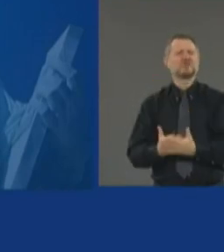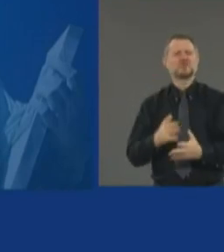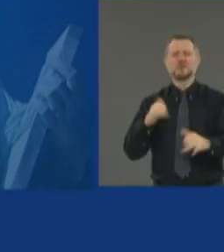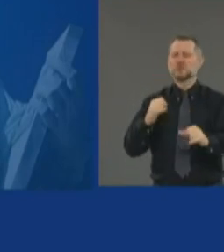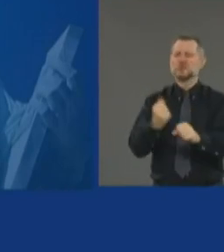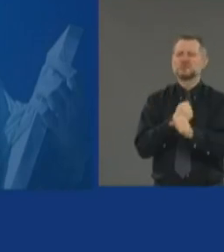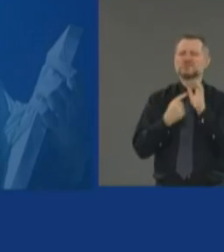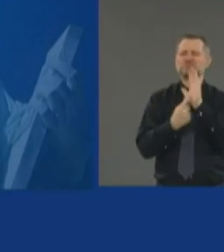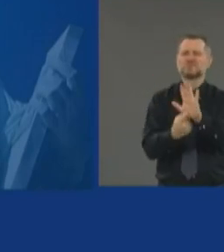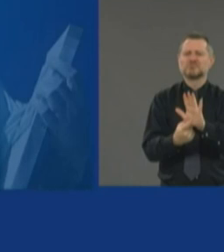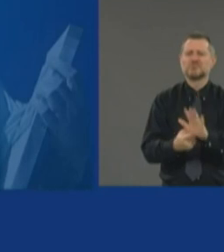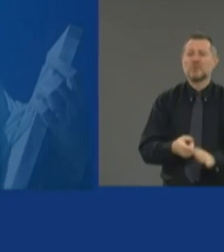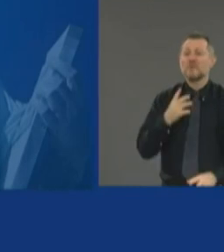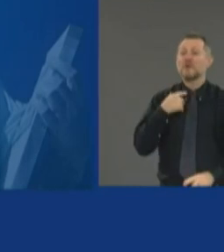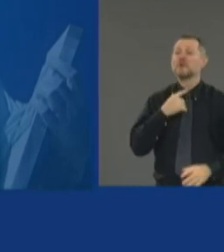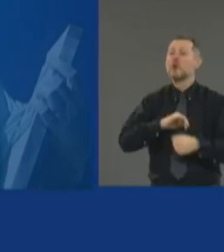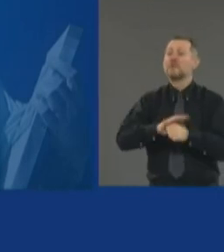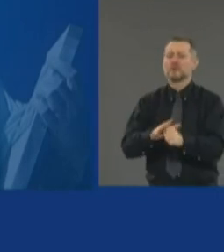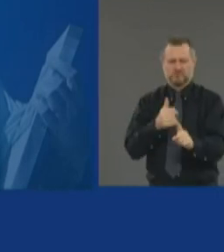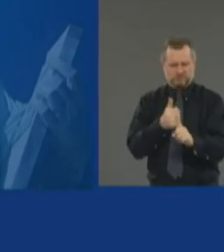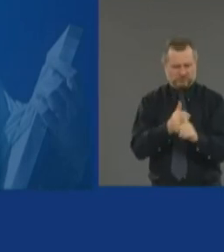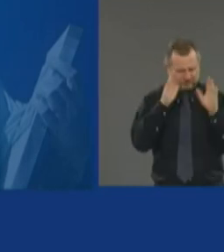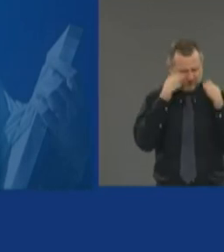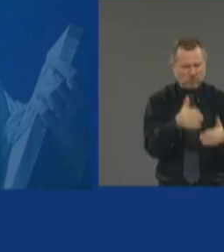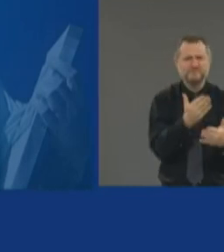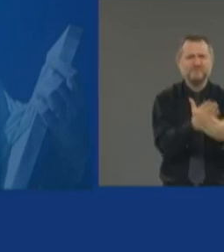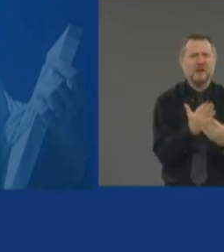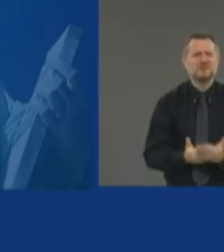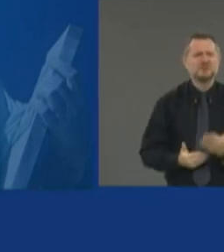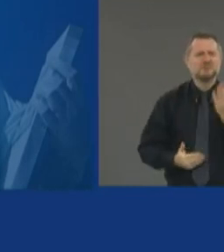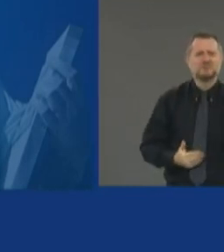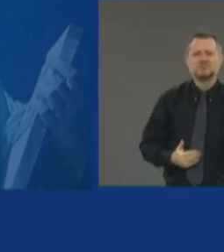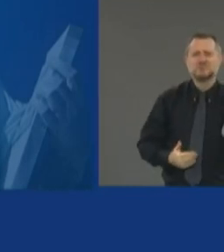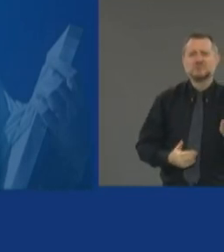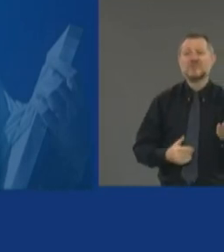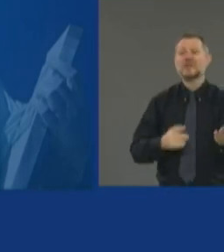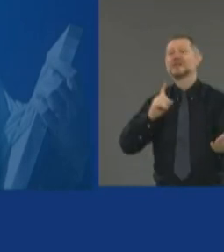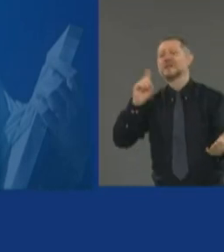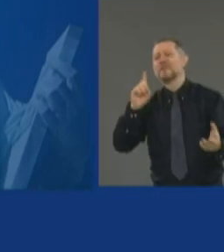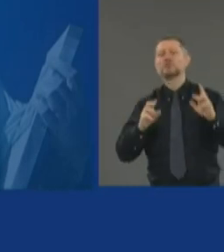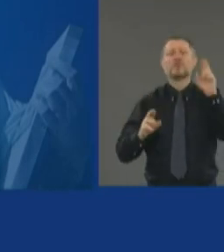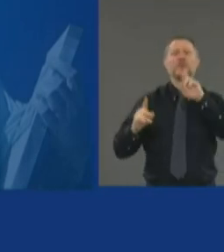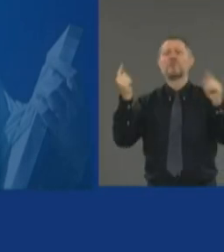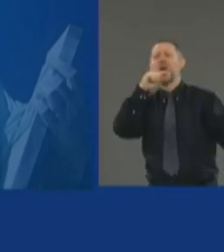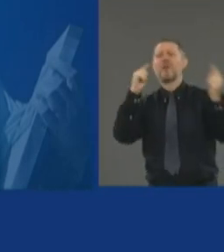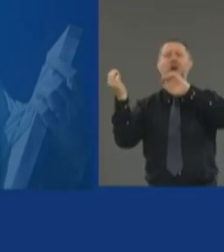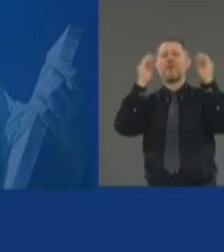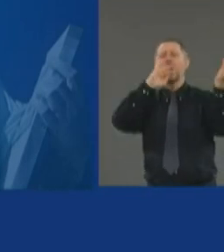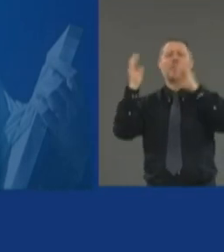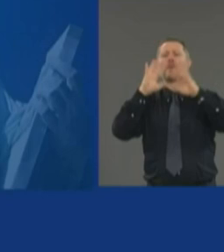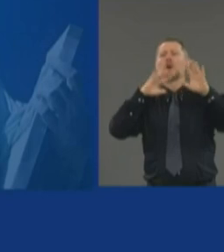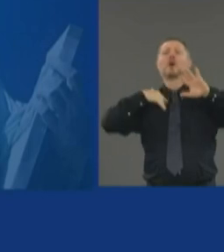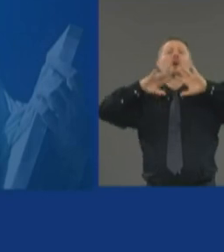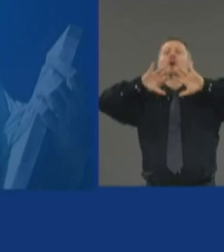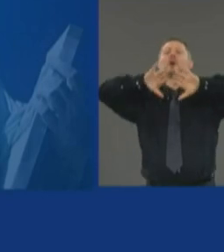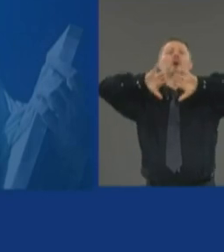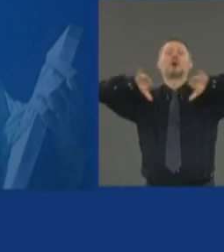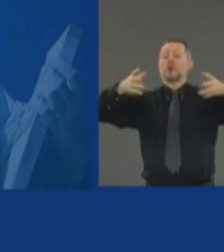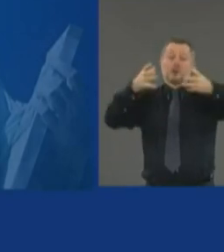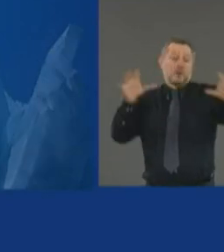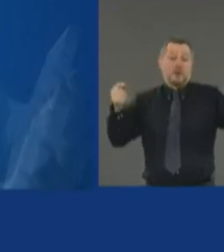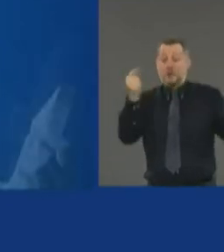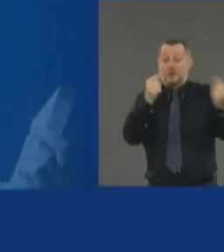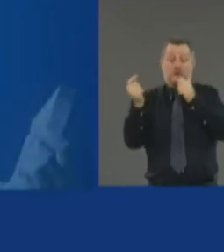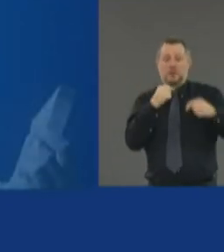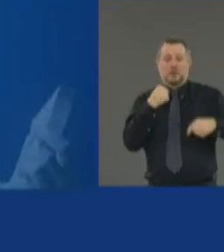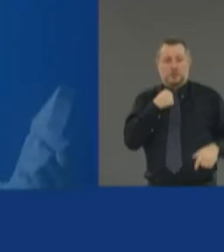with the coronavirus. Even though it was all political and everything was partisan and Democrat,